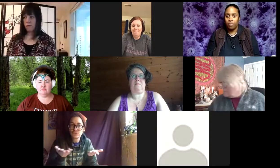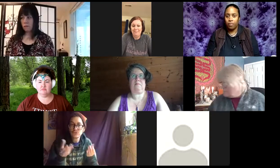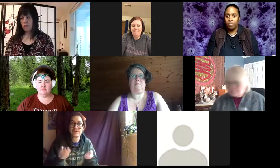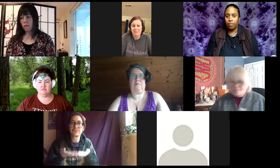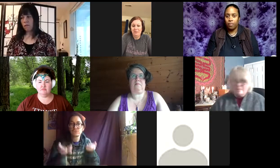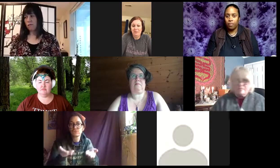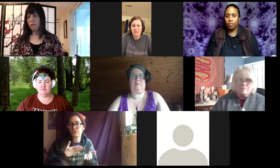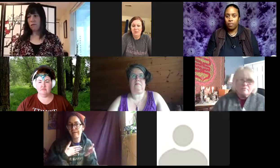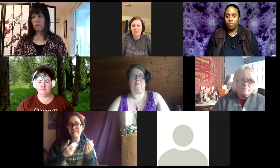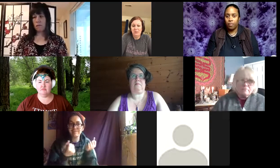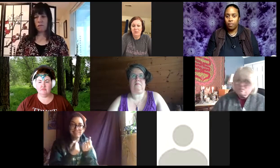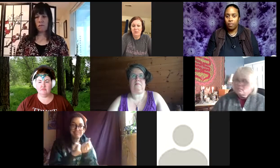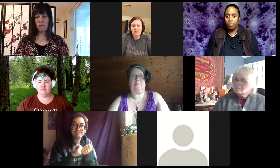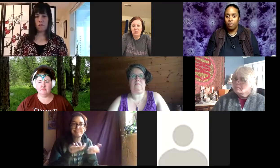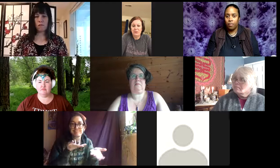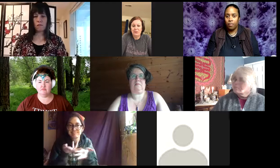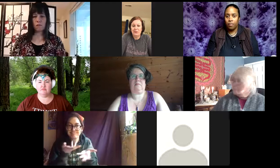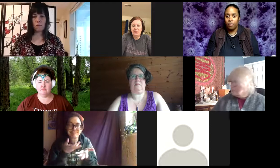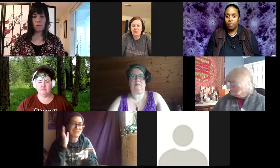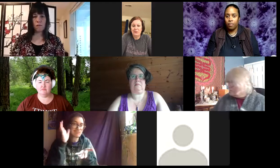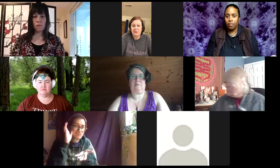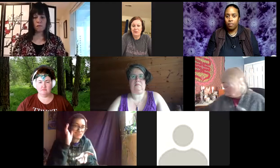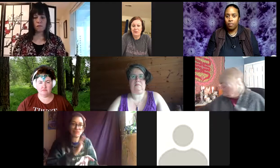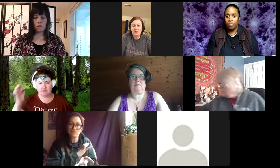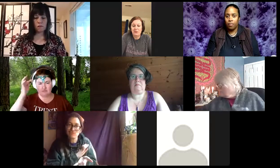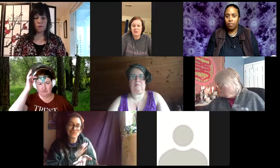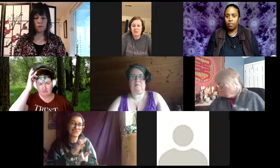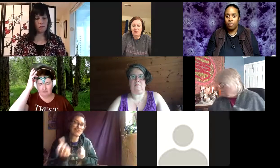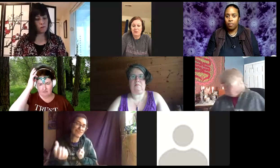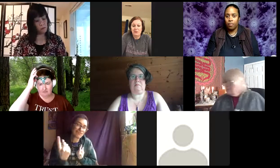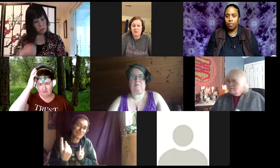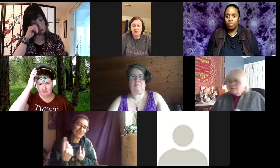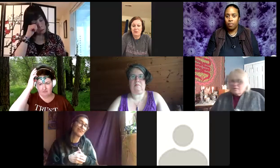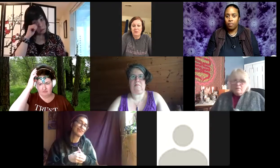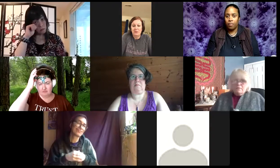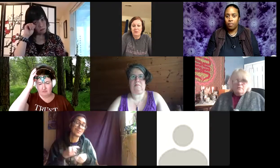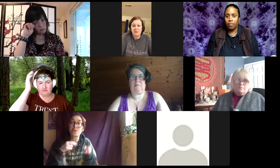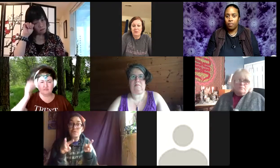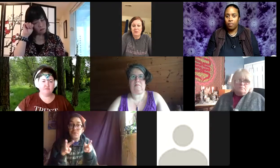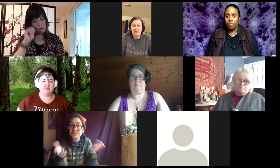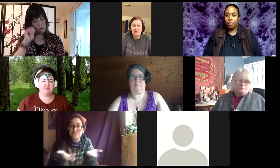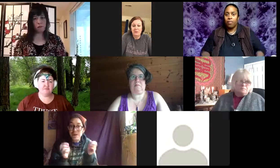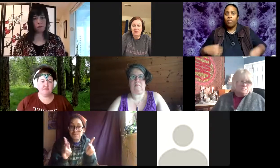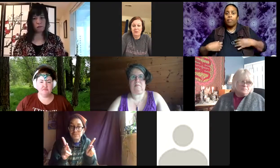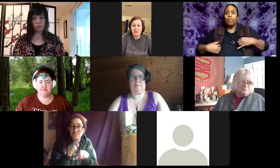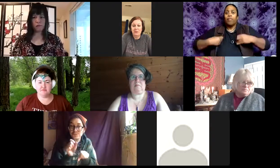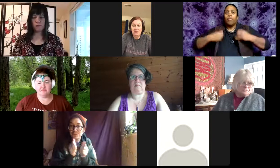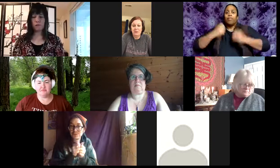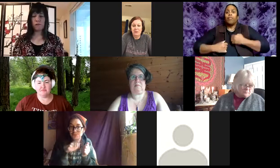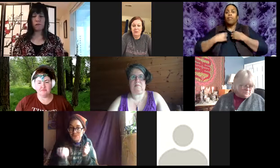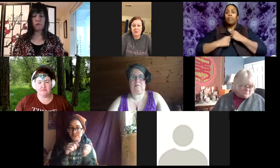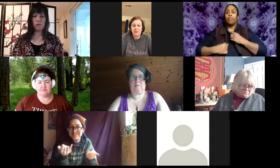and I bring my experiences and I share that to support people to see which patterns aren't working for them anymore and how to get out of